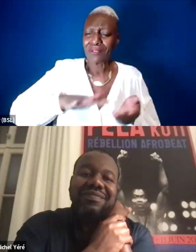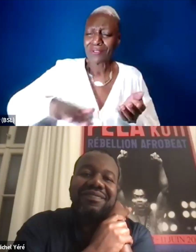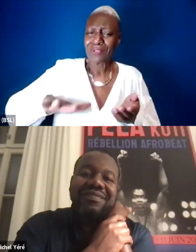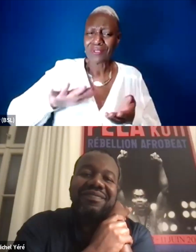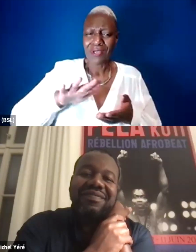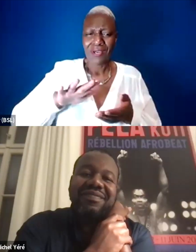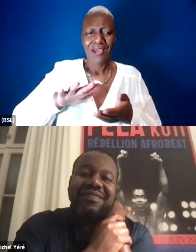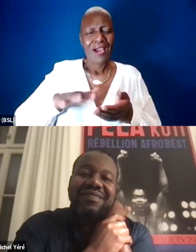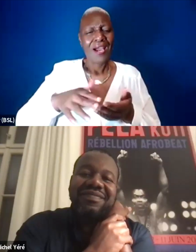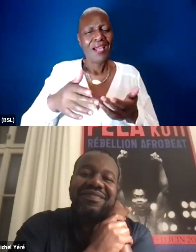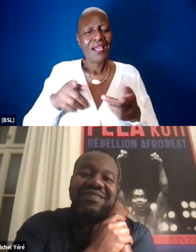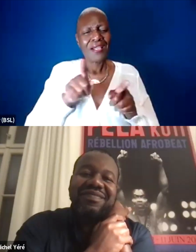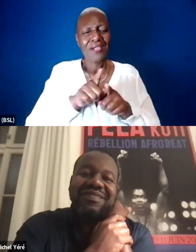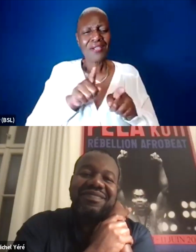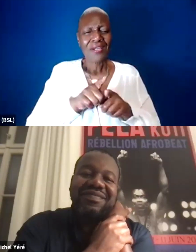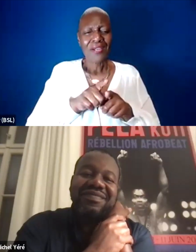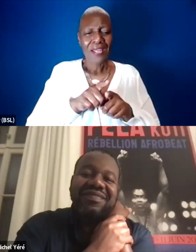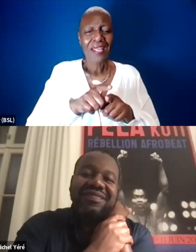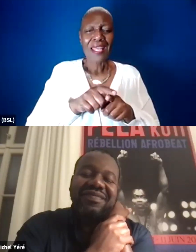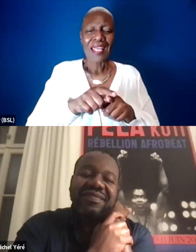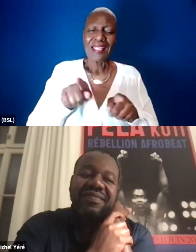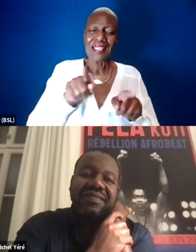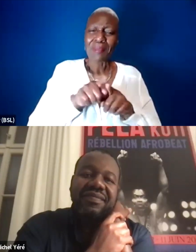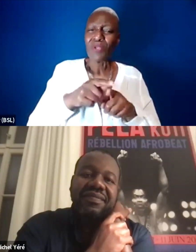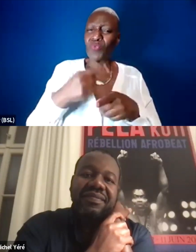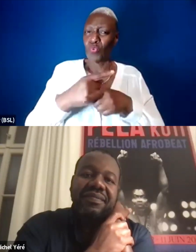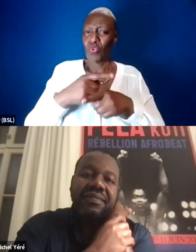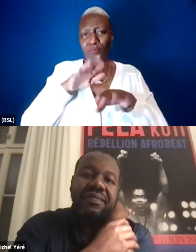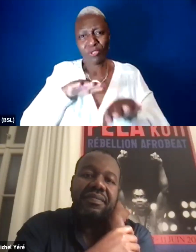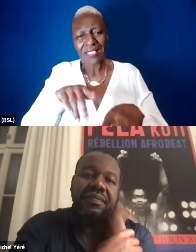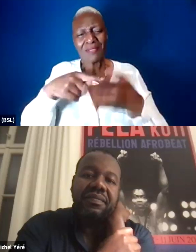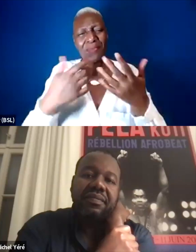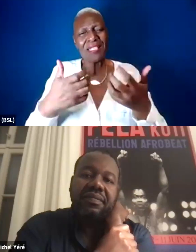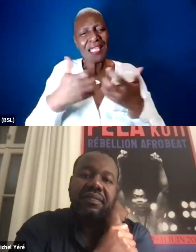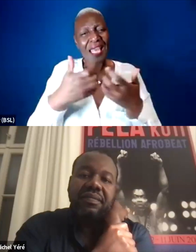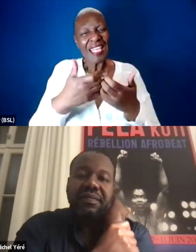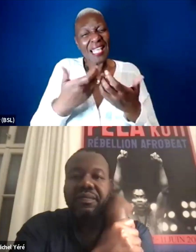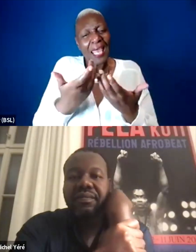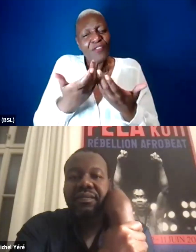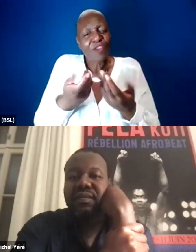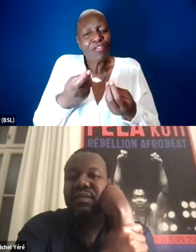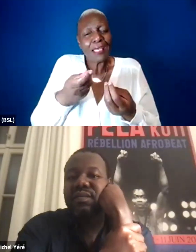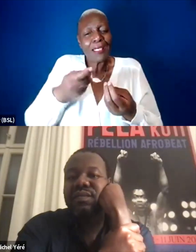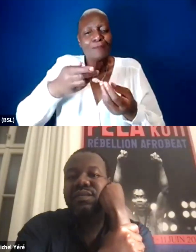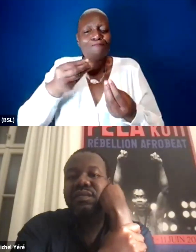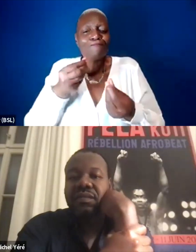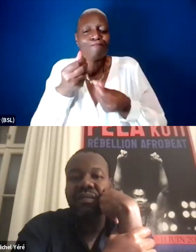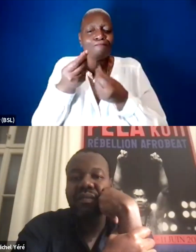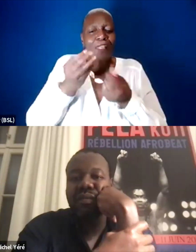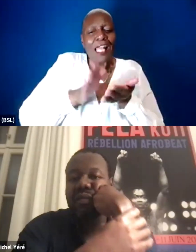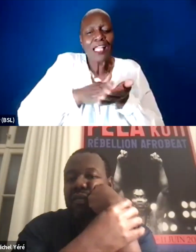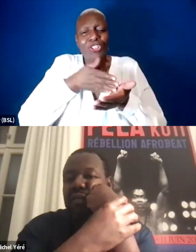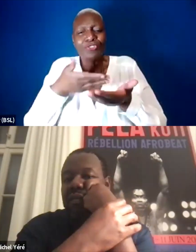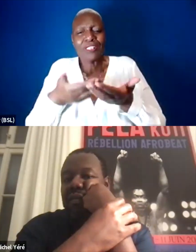say polemical poetry, that he's also speaking the protesters, etc. So how literary is it, or what is exactly